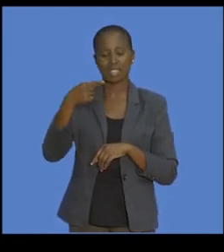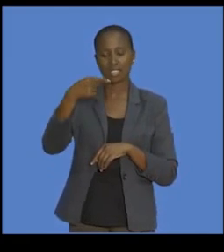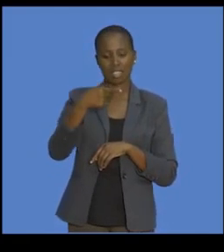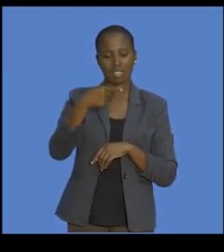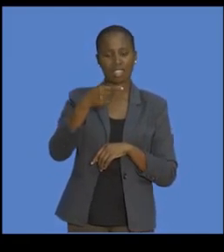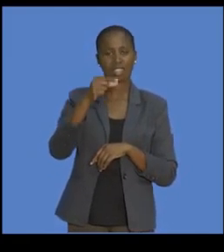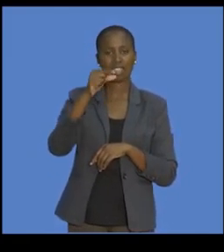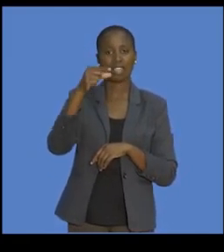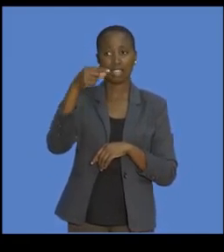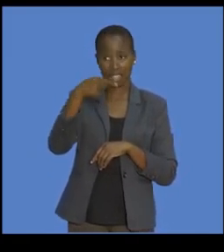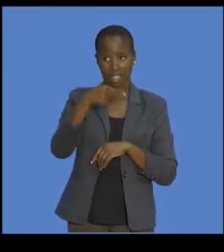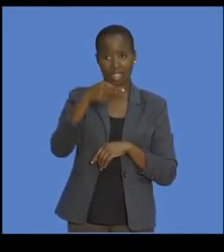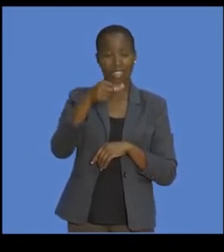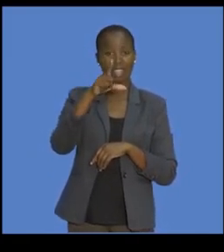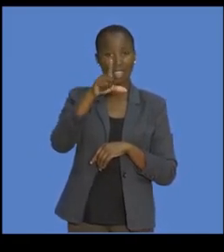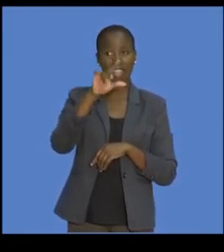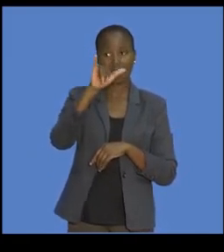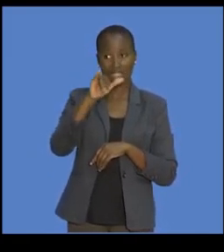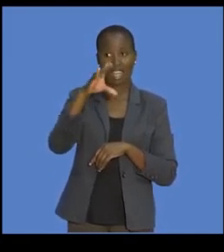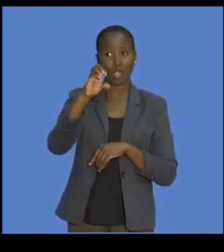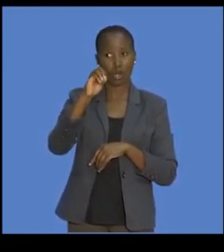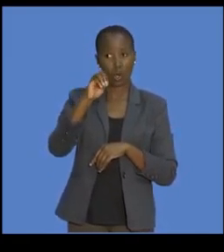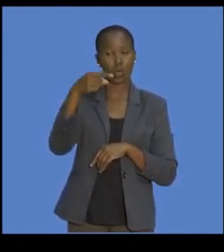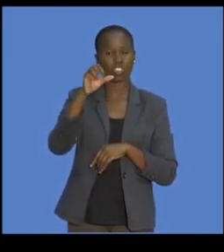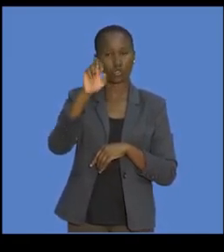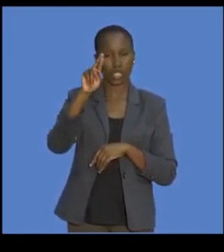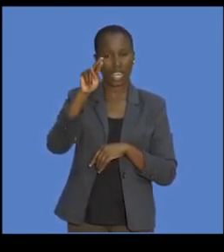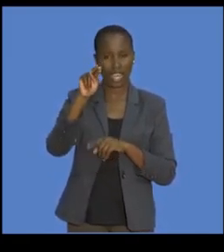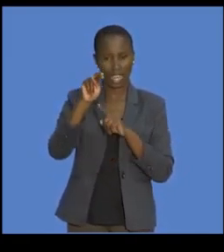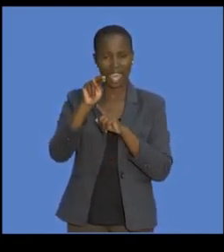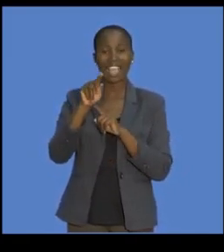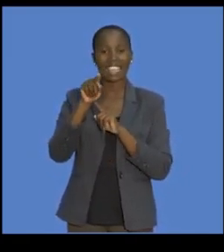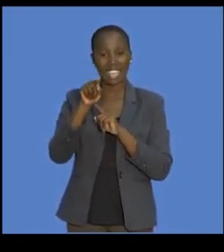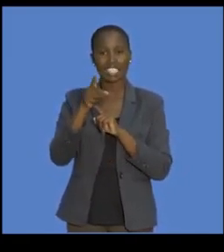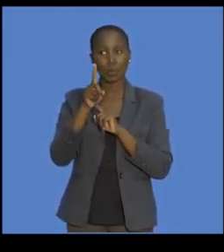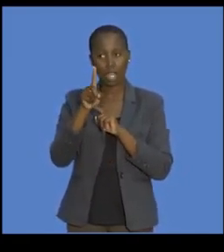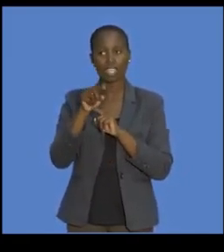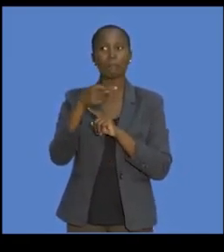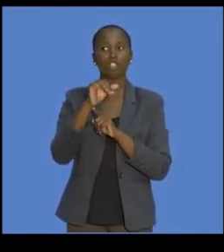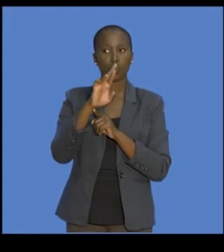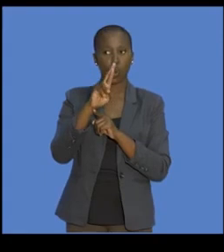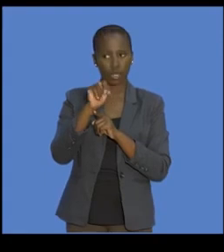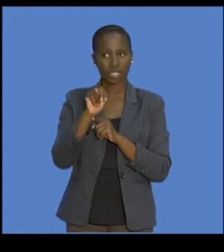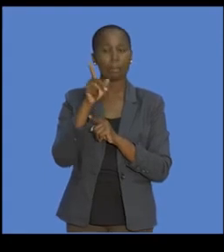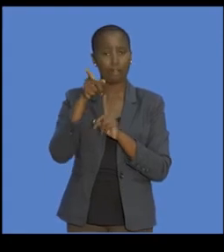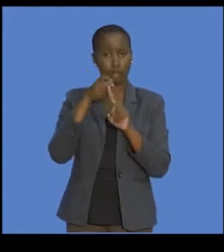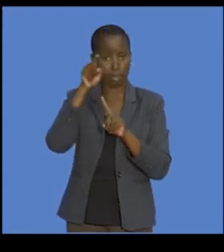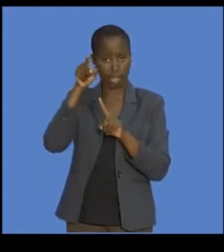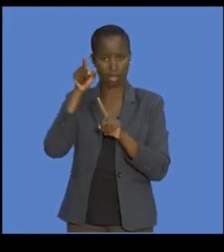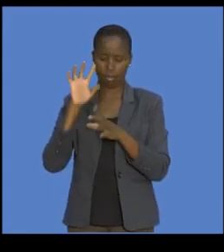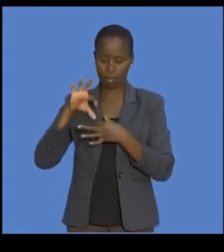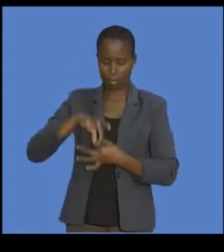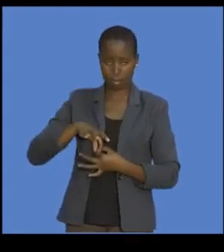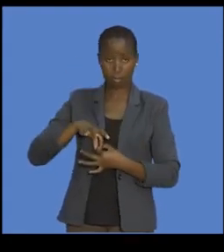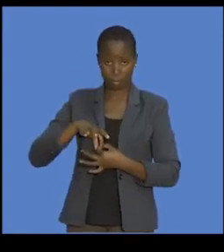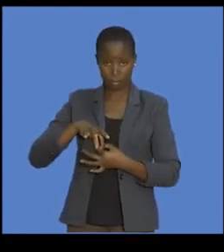And glycogen is a complex carbohydrate which glucose is converted into. The glucose levels